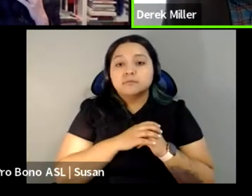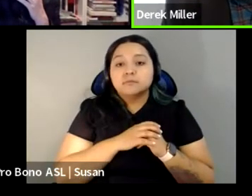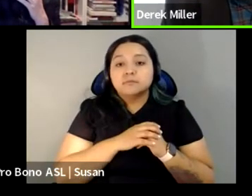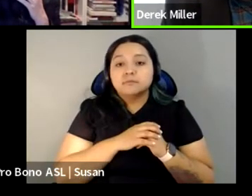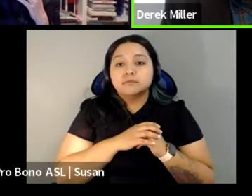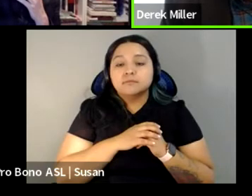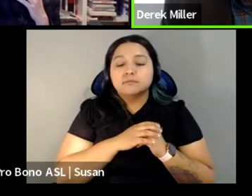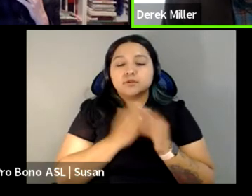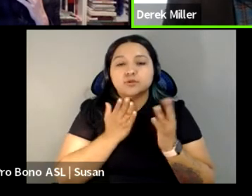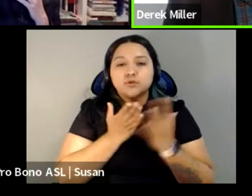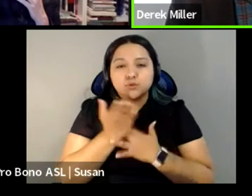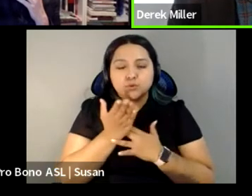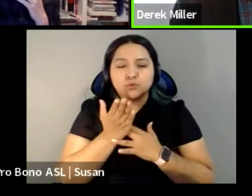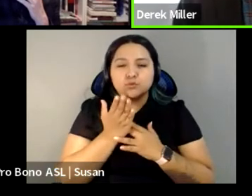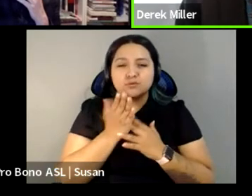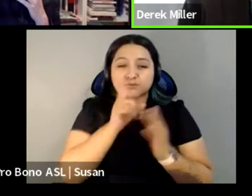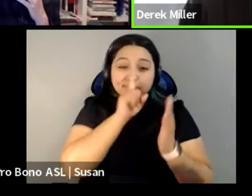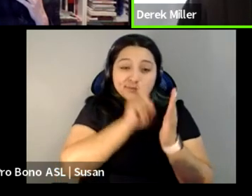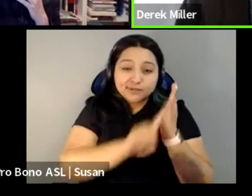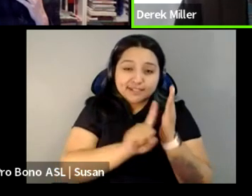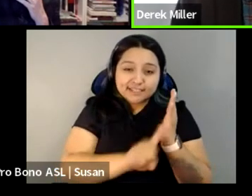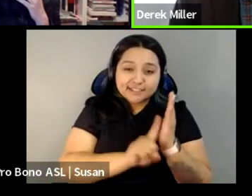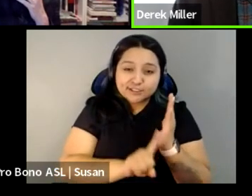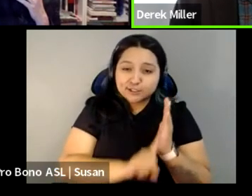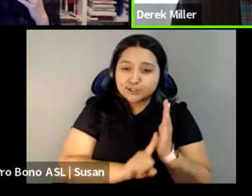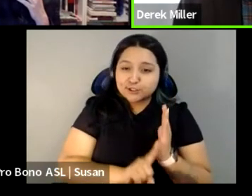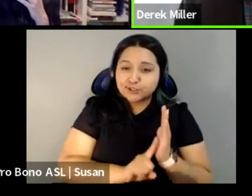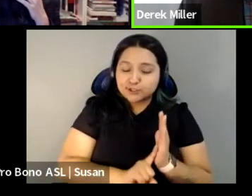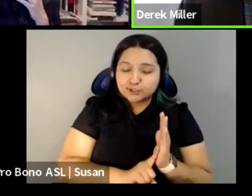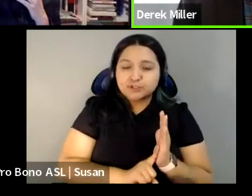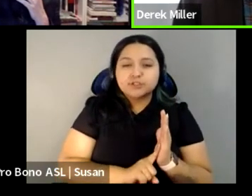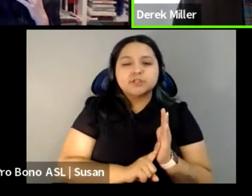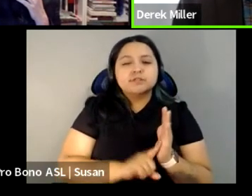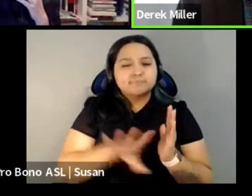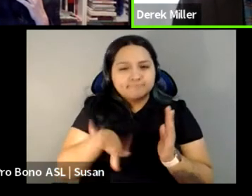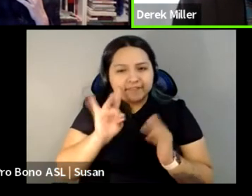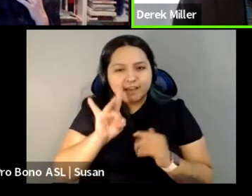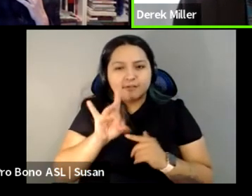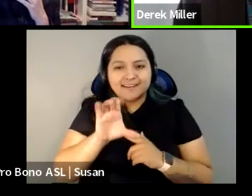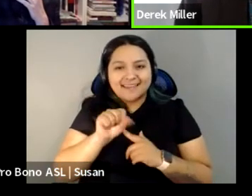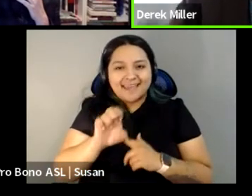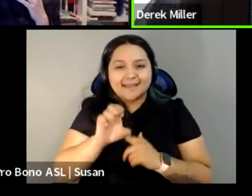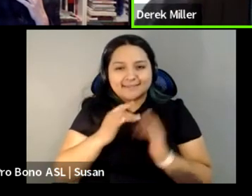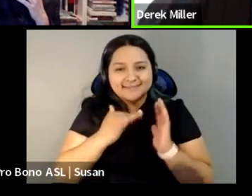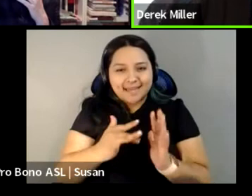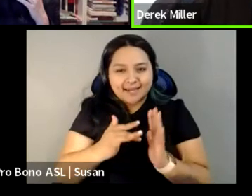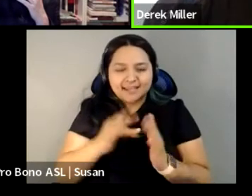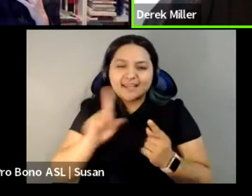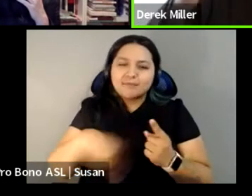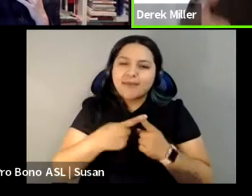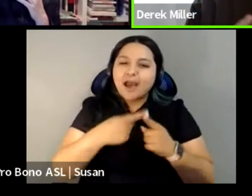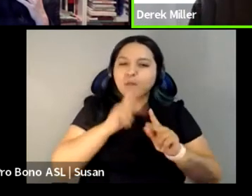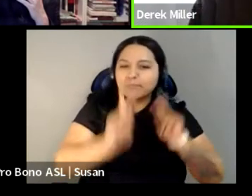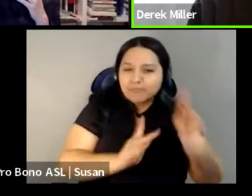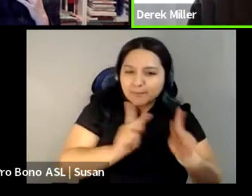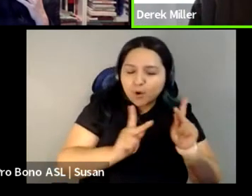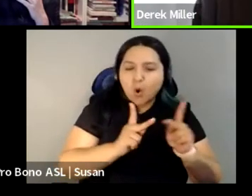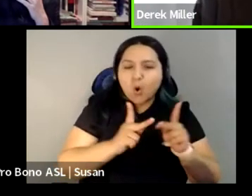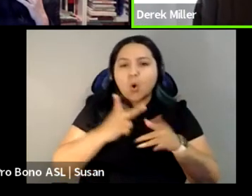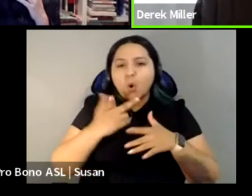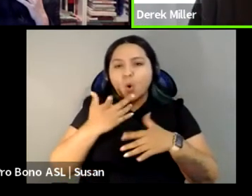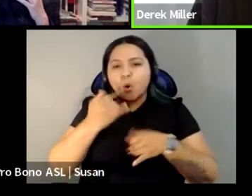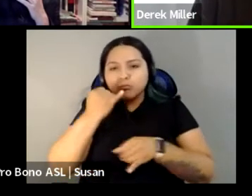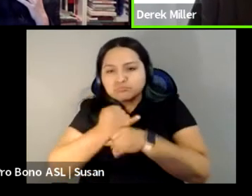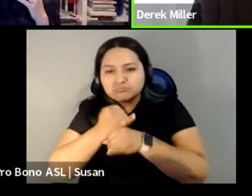of archival research, which leads him to case studies of key institutions and individuals, and then in the part